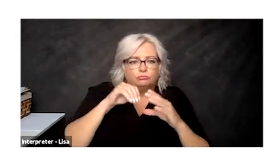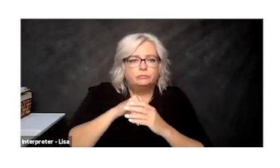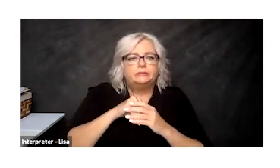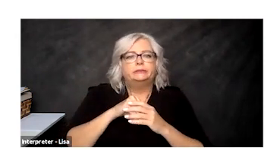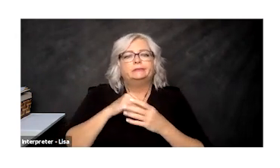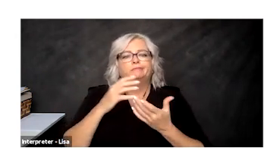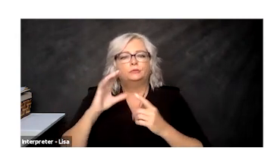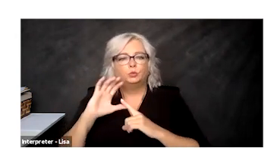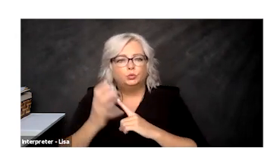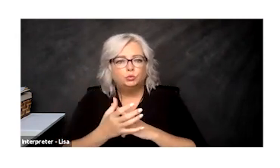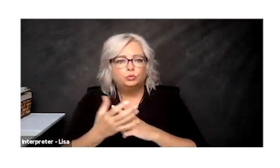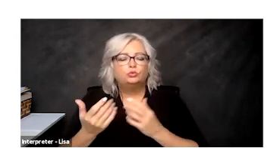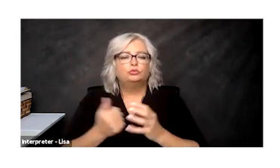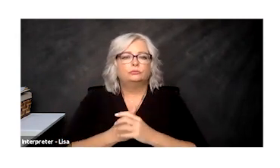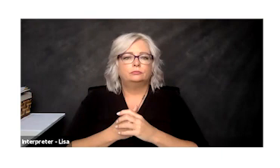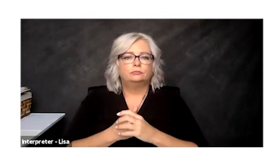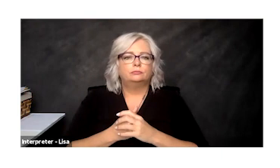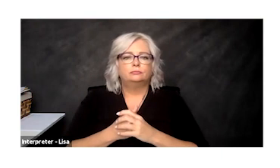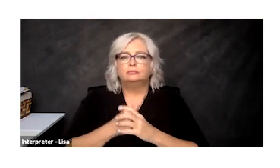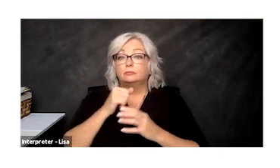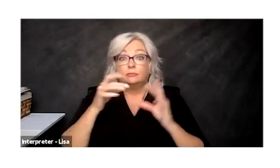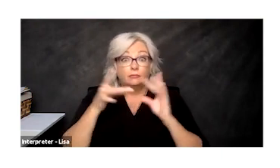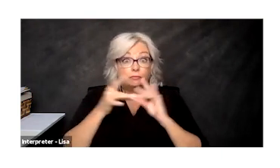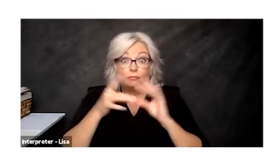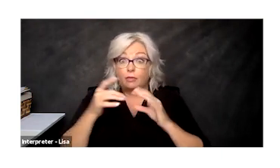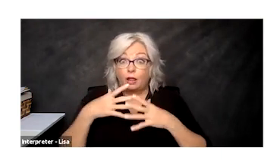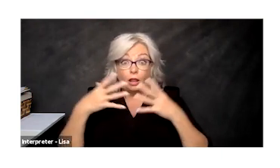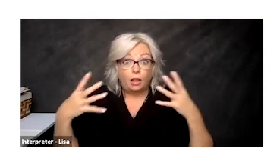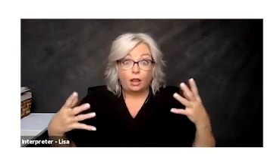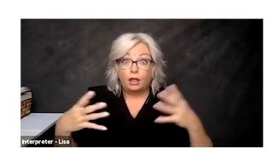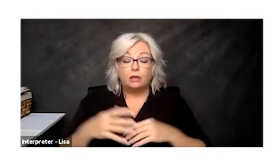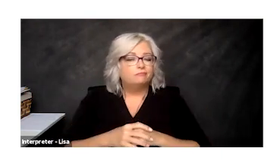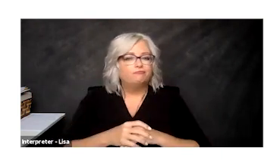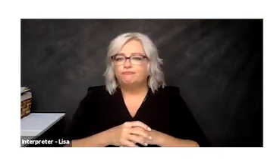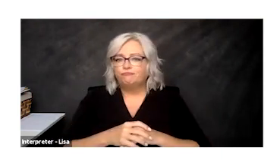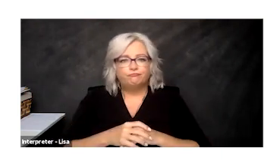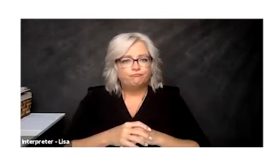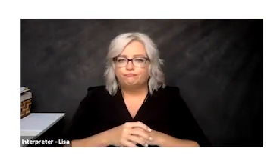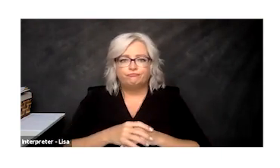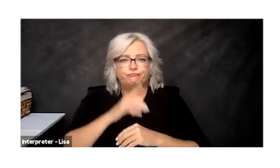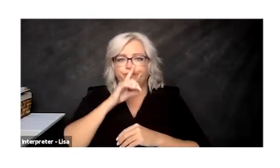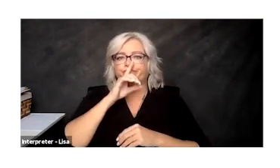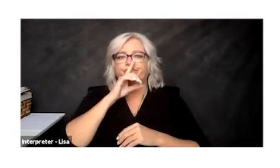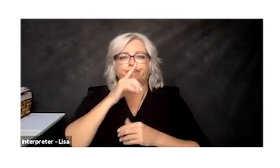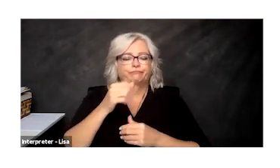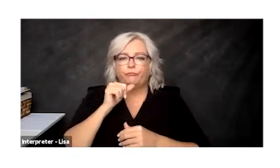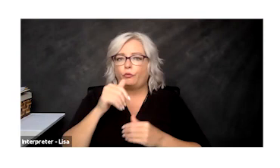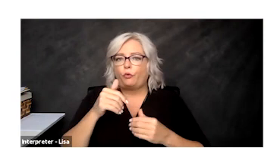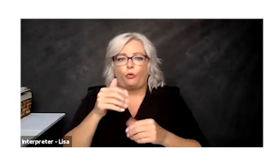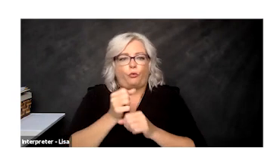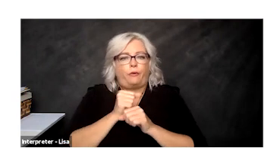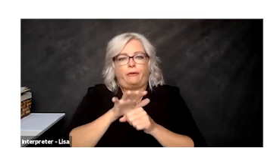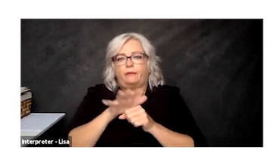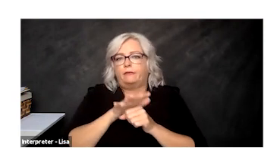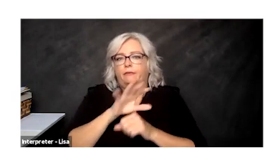looks are sidelined and only made mainstream when white artists appropriate the designs without proper credit and without living the